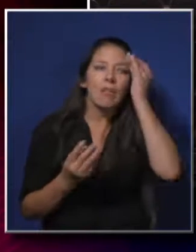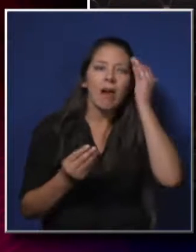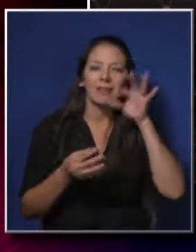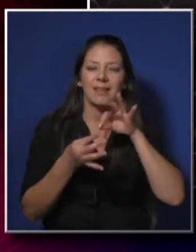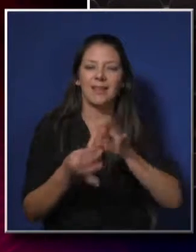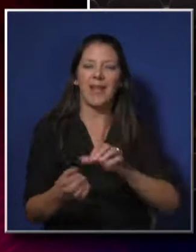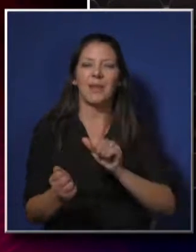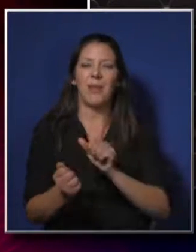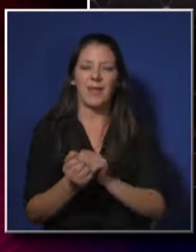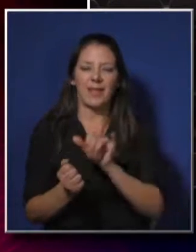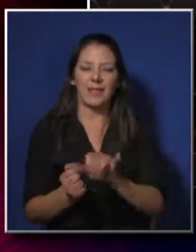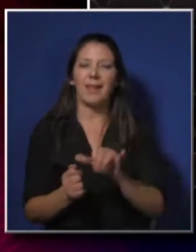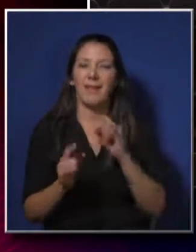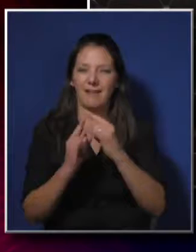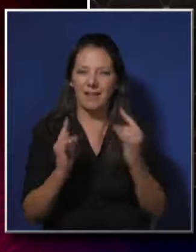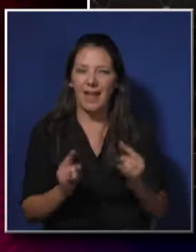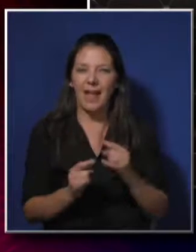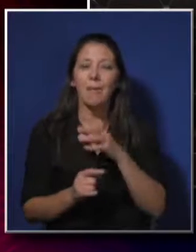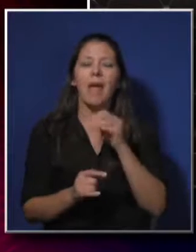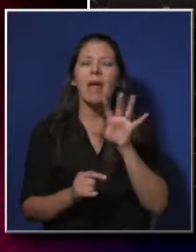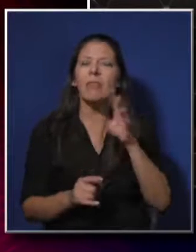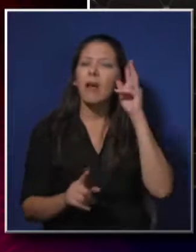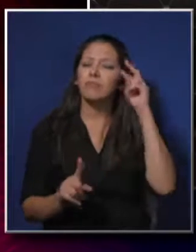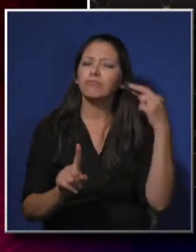Camp and the Deaf Mentor Program.